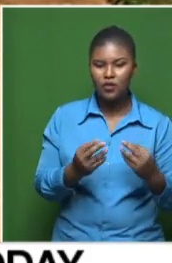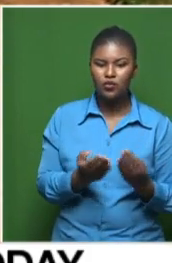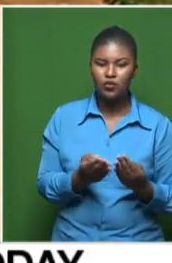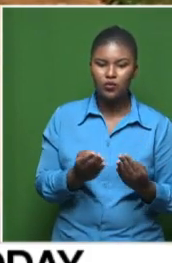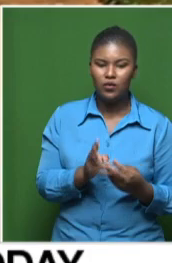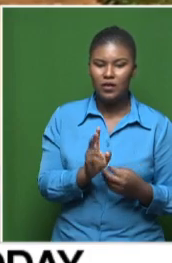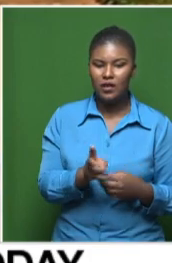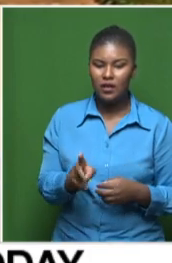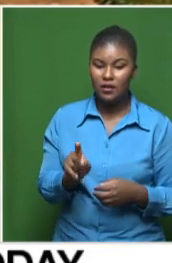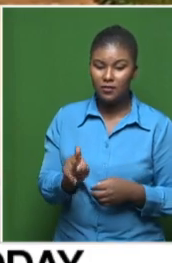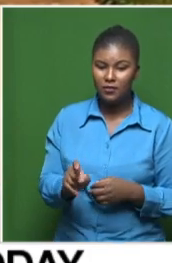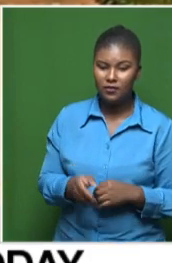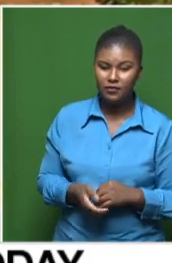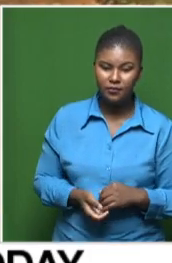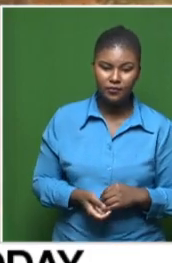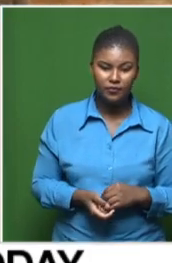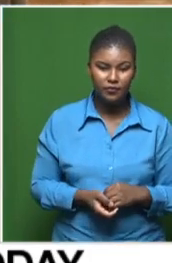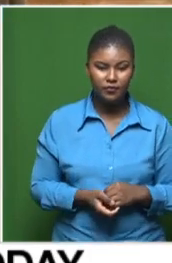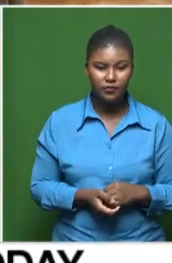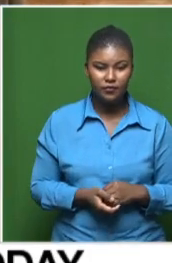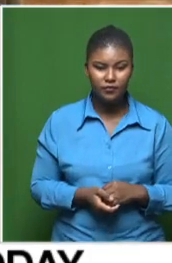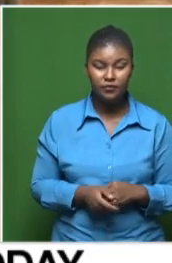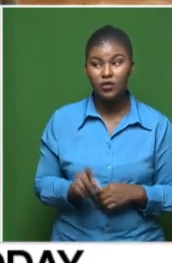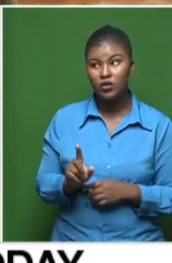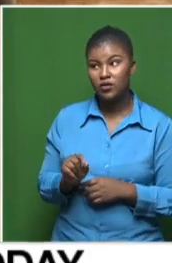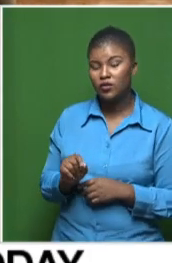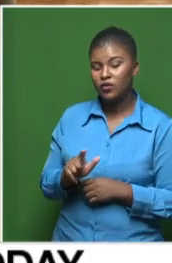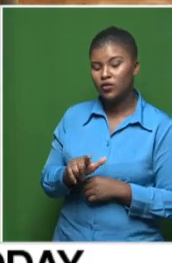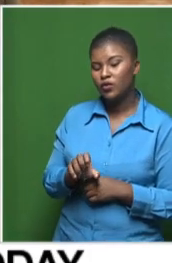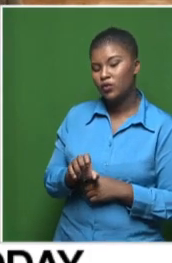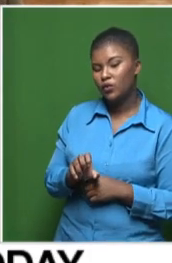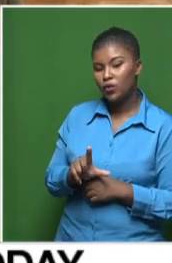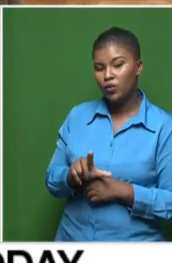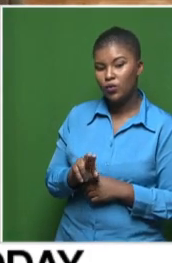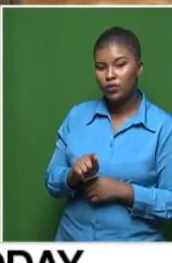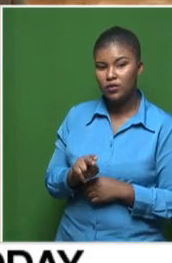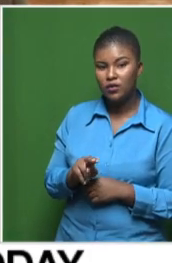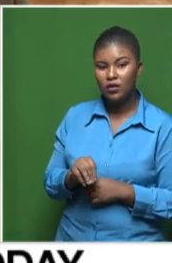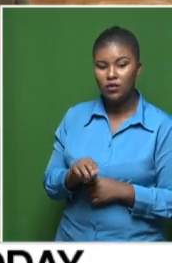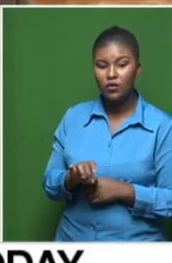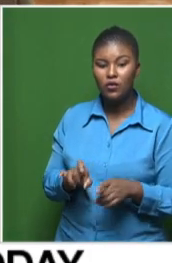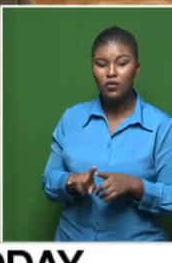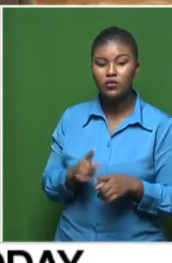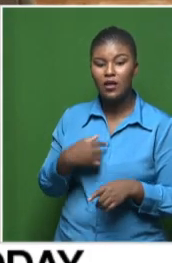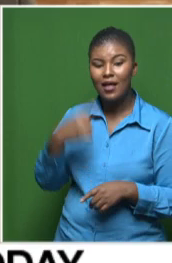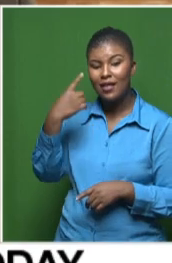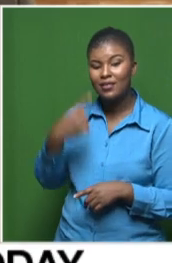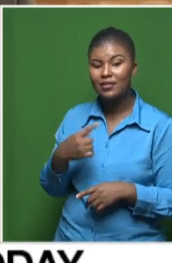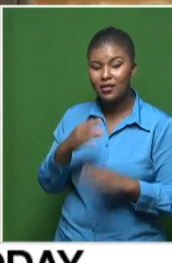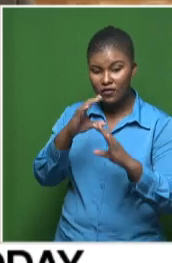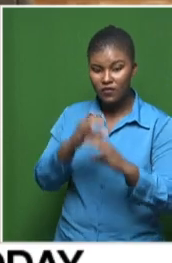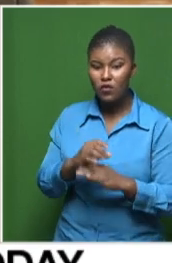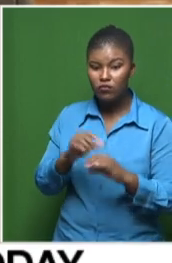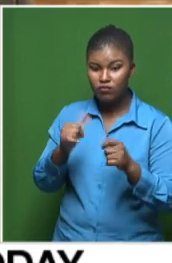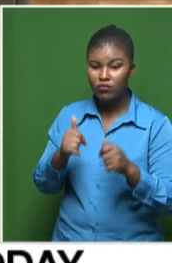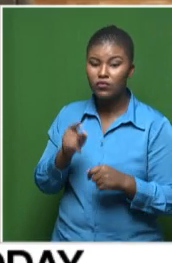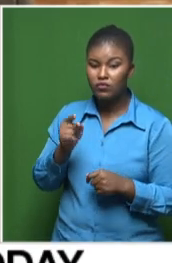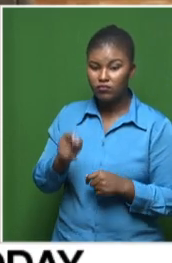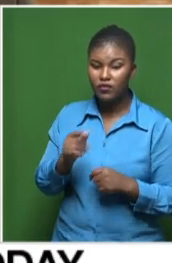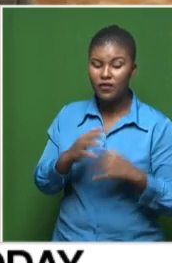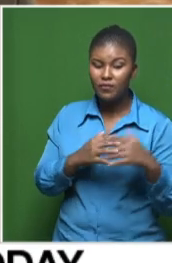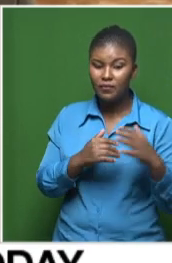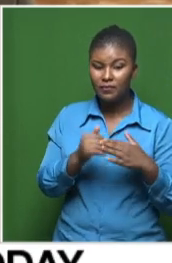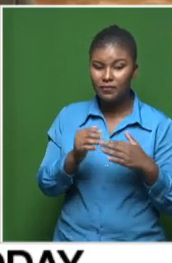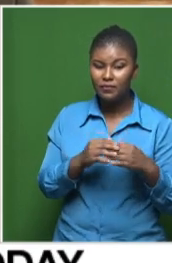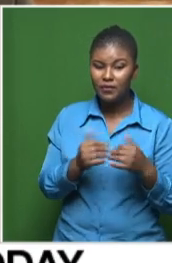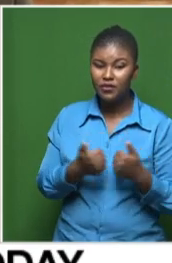these learners here. That's interesting, Lutendo. And of course, I think, a great focus there on the